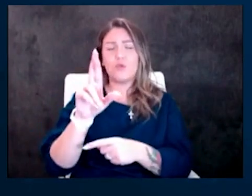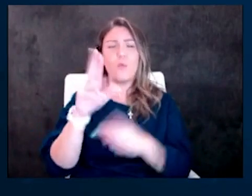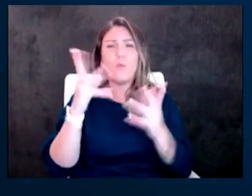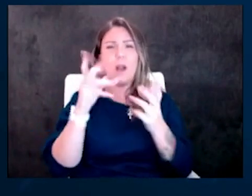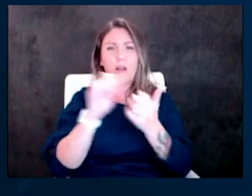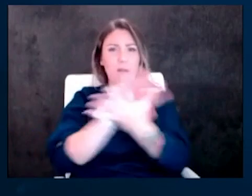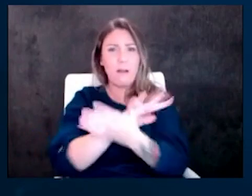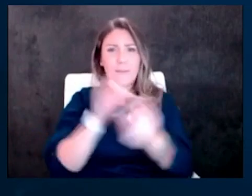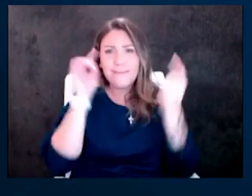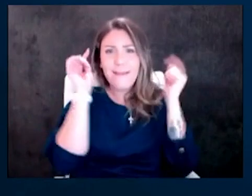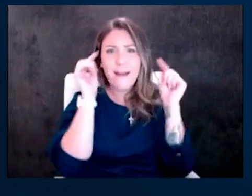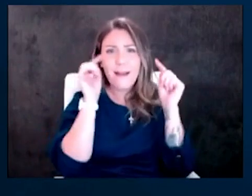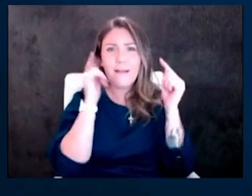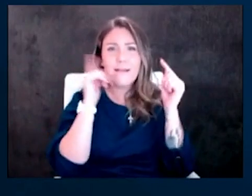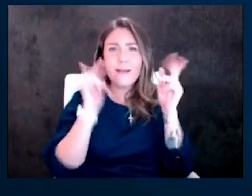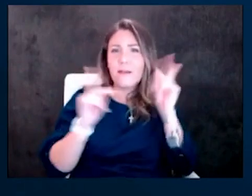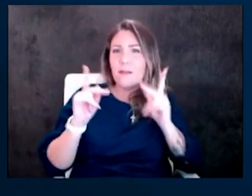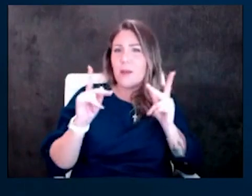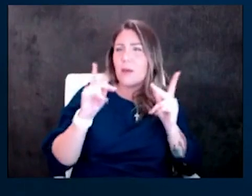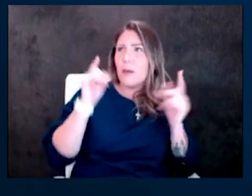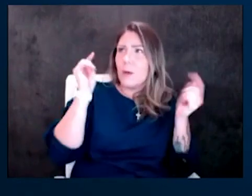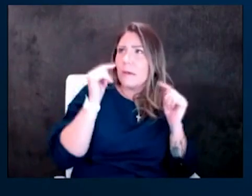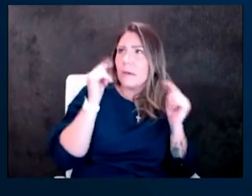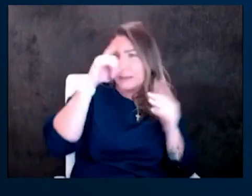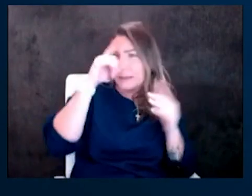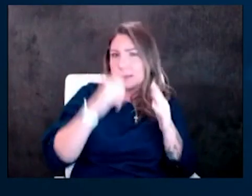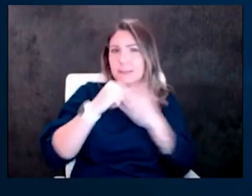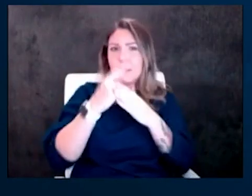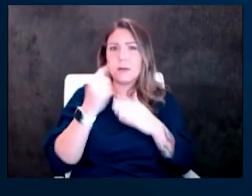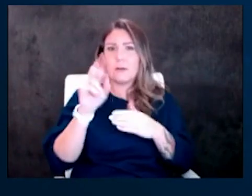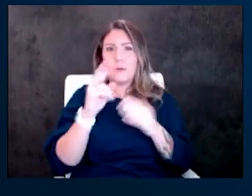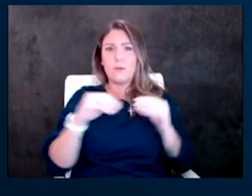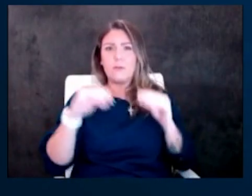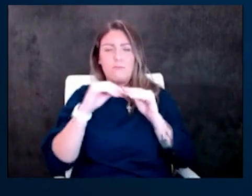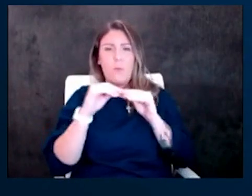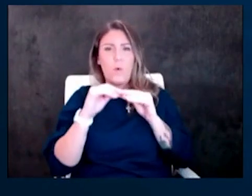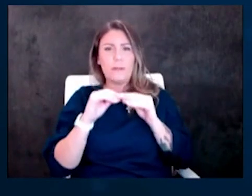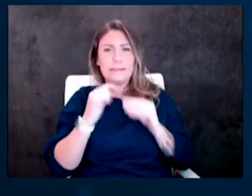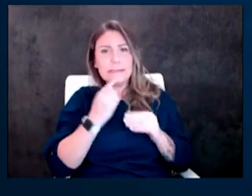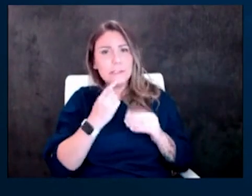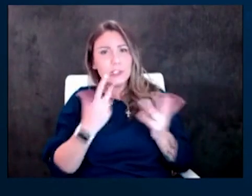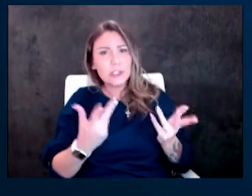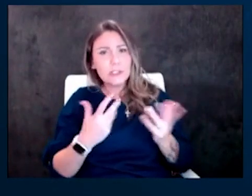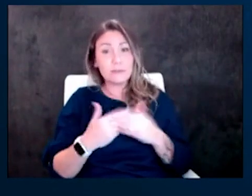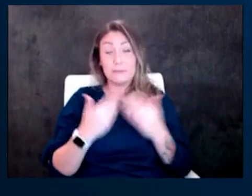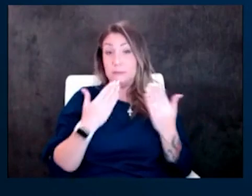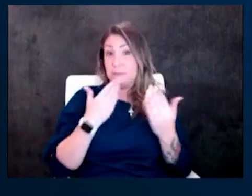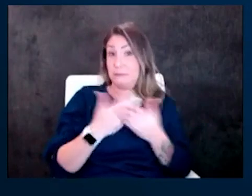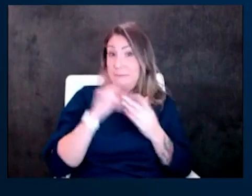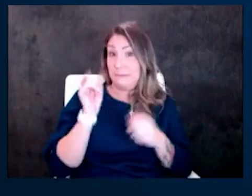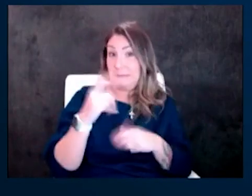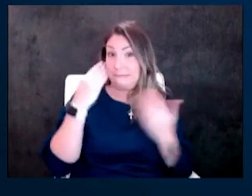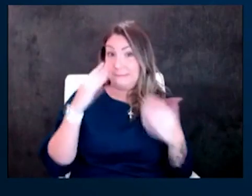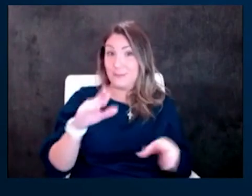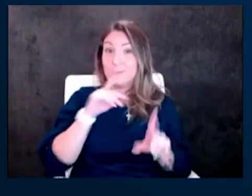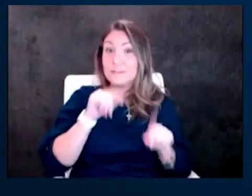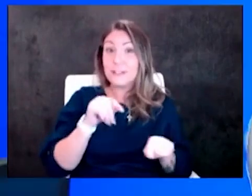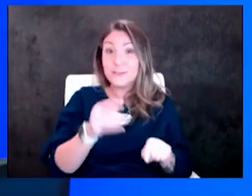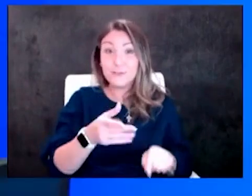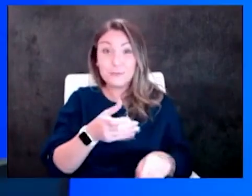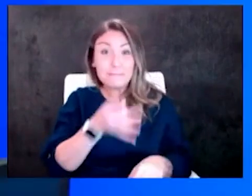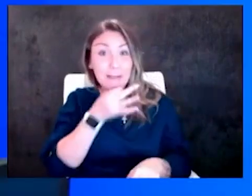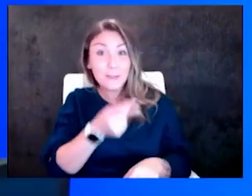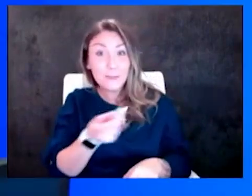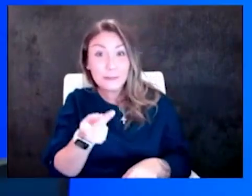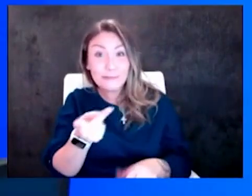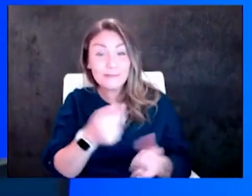who wonder if their headache is a stroke or something more serious. That's a good question. I don't know the answer to that. Okay, experts. Right. Well, let me